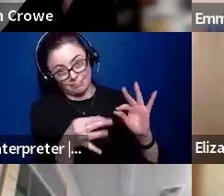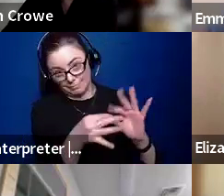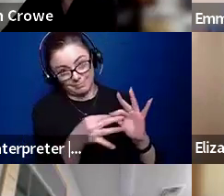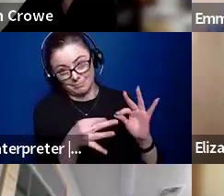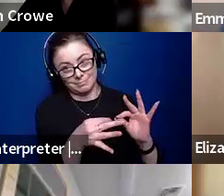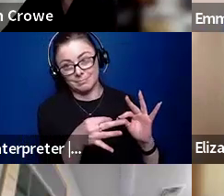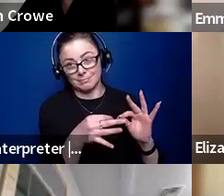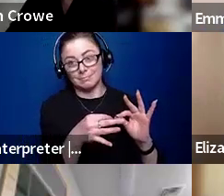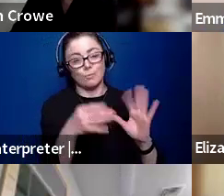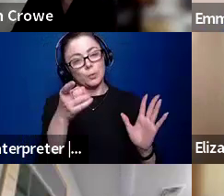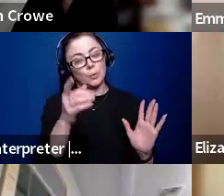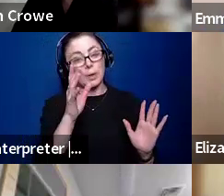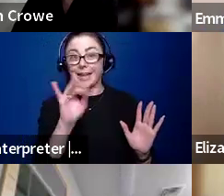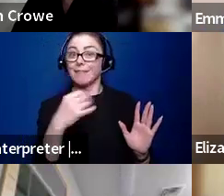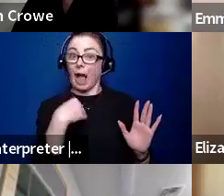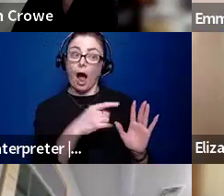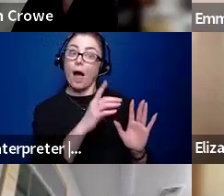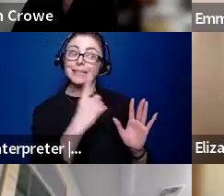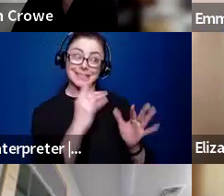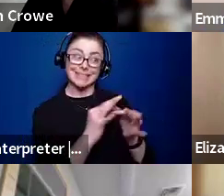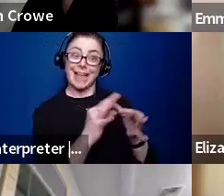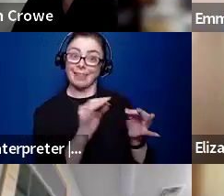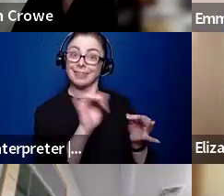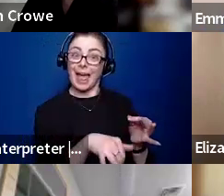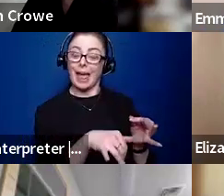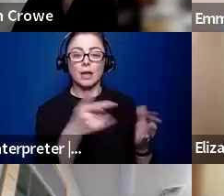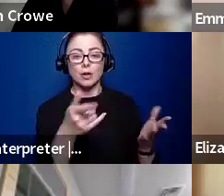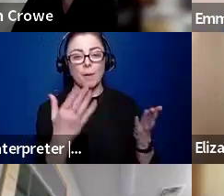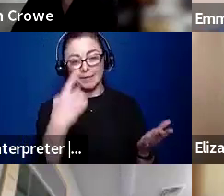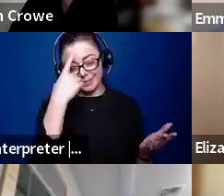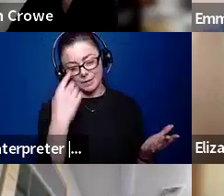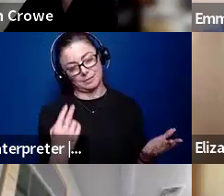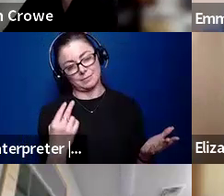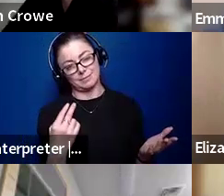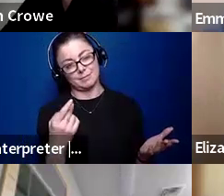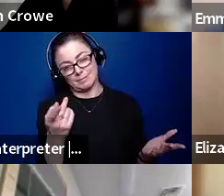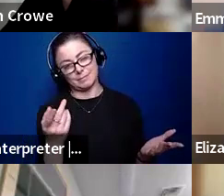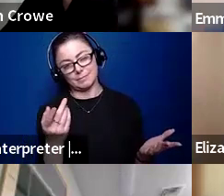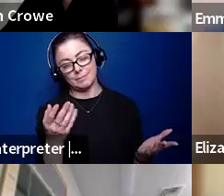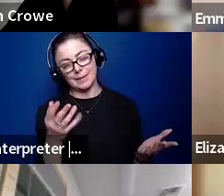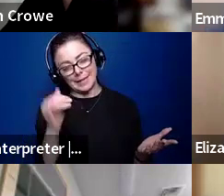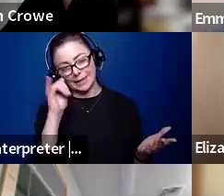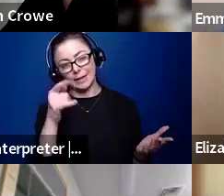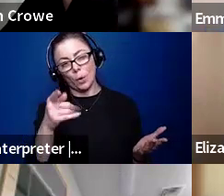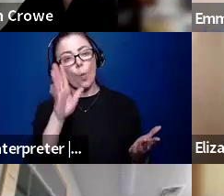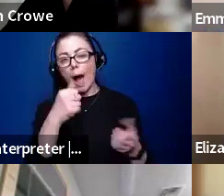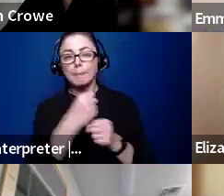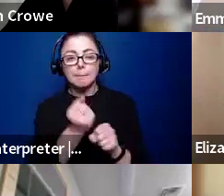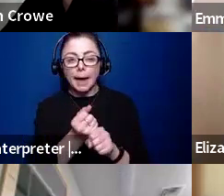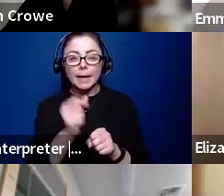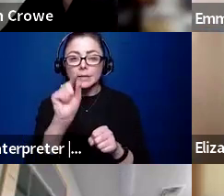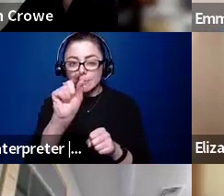thought I was an idiot had I said that to you, because you're not going to make small improvements by burning